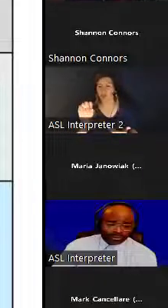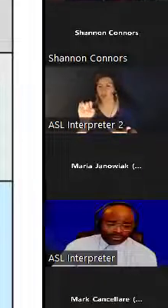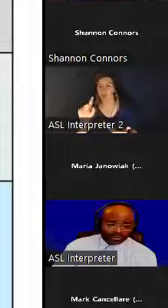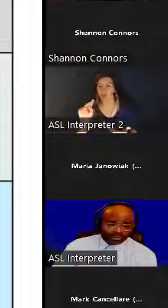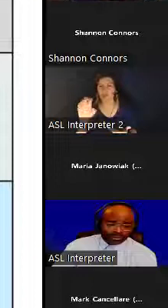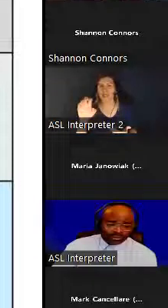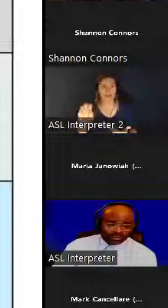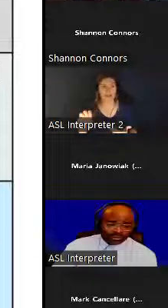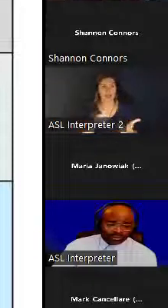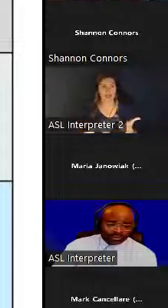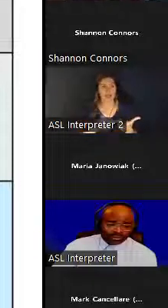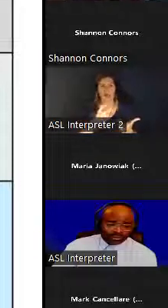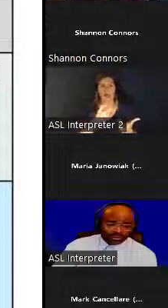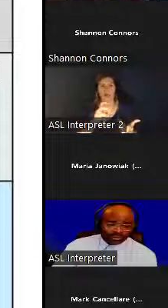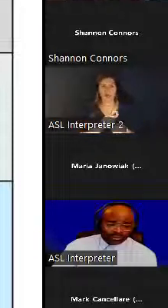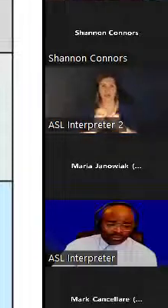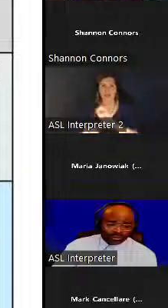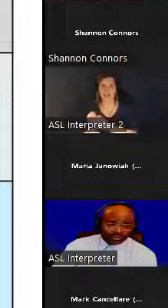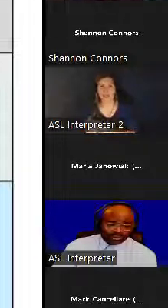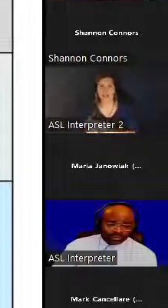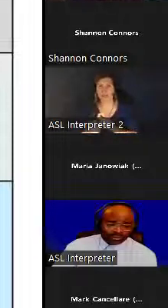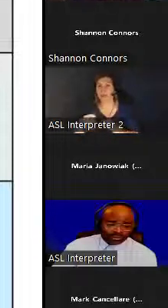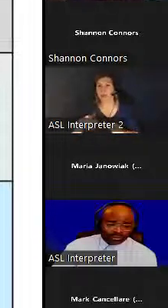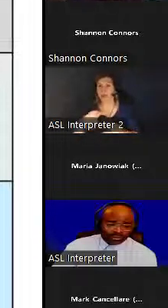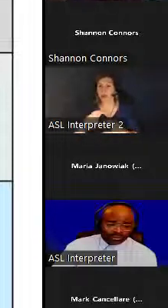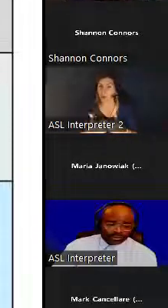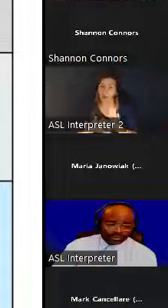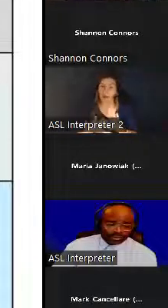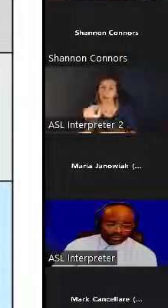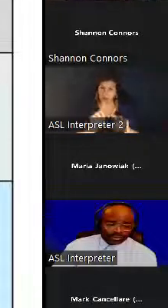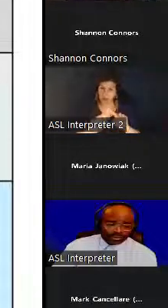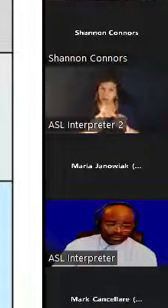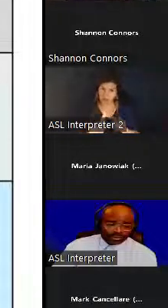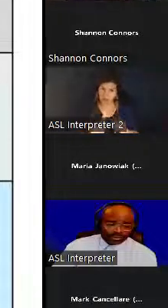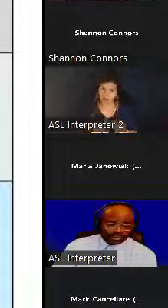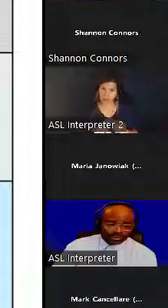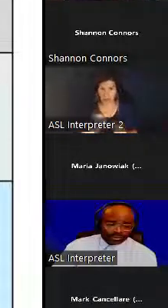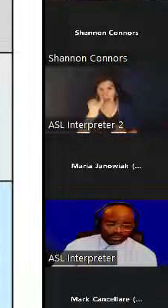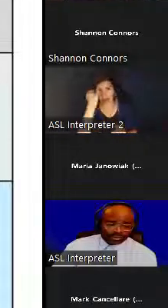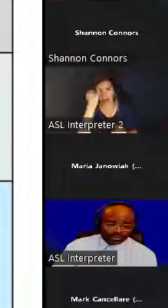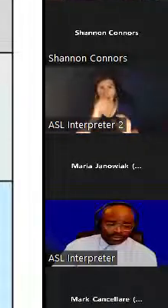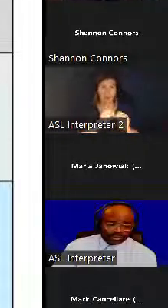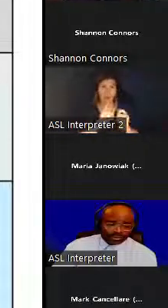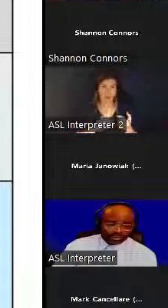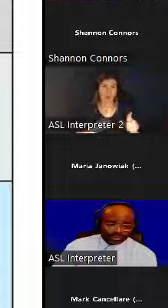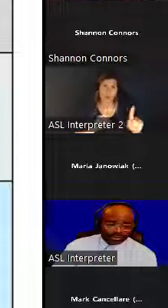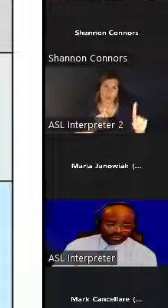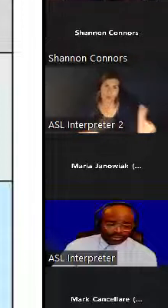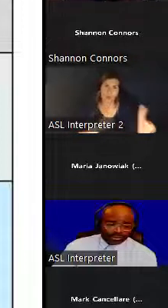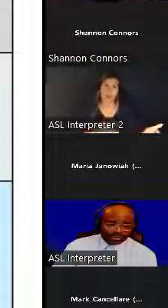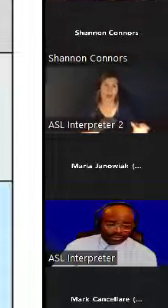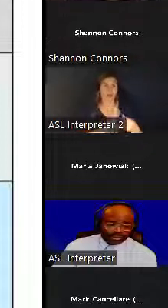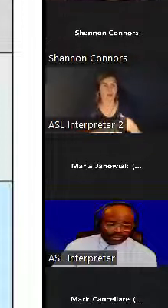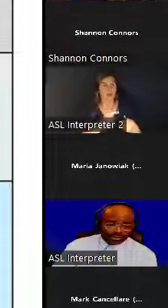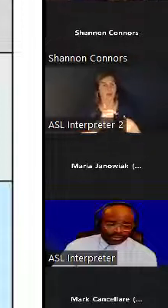found a spectrum of ideas in this menu, different ways to respond to climate change risks.